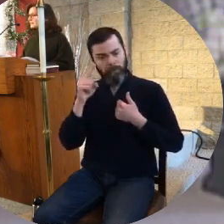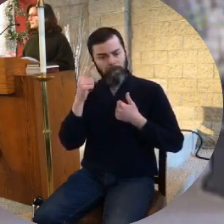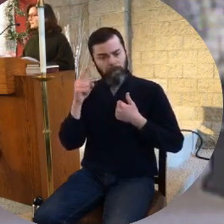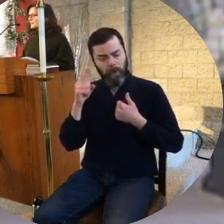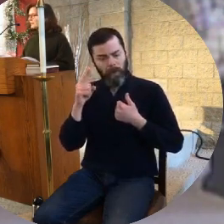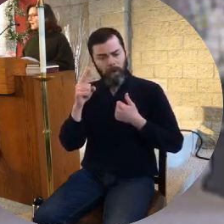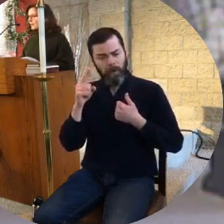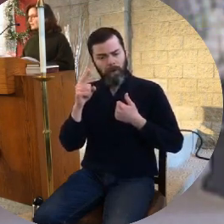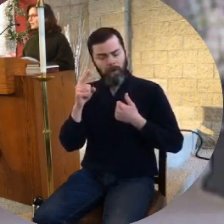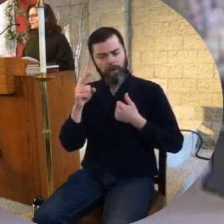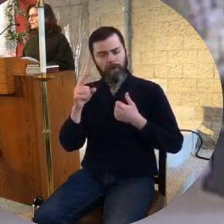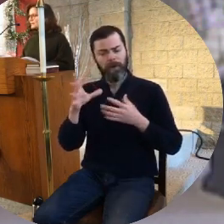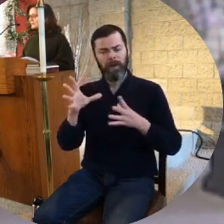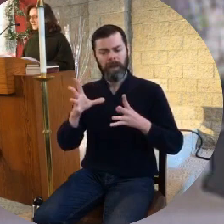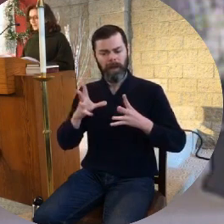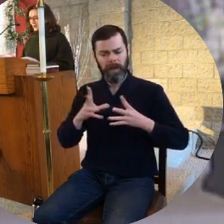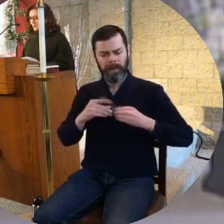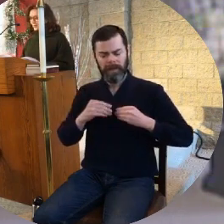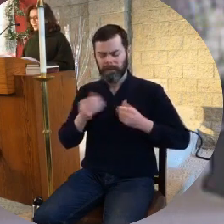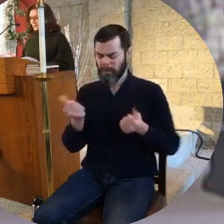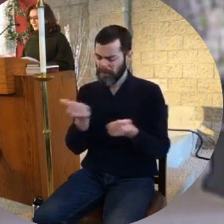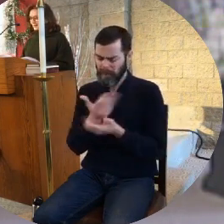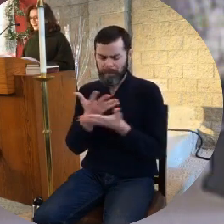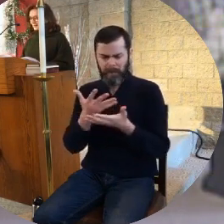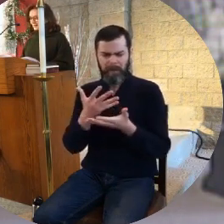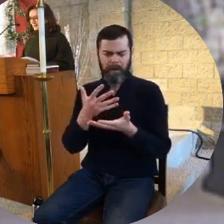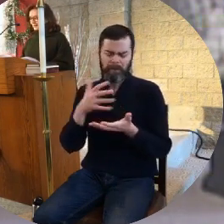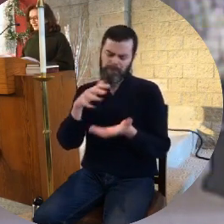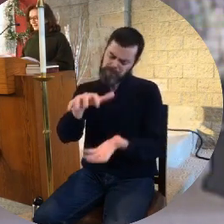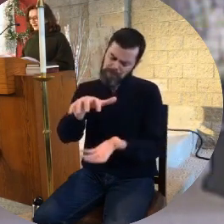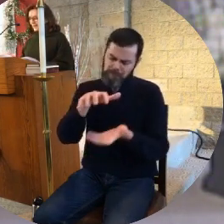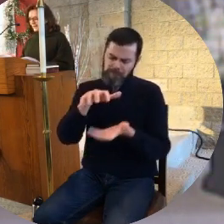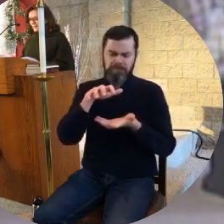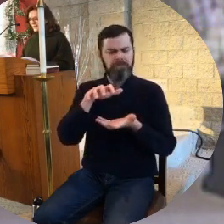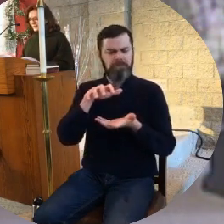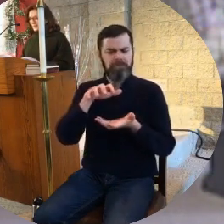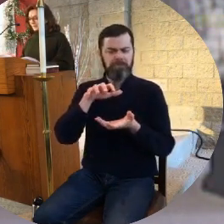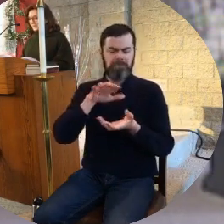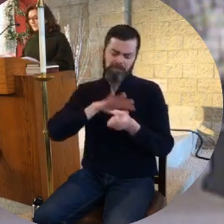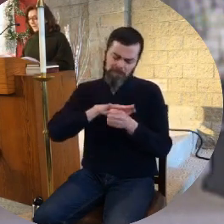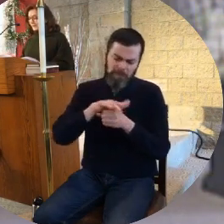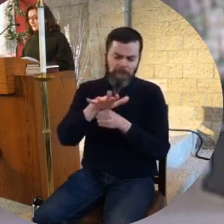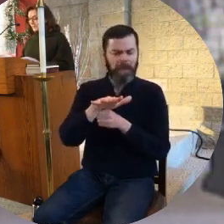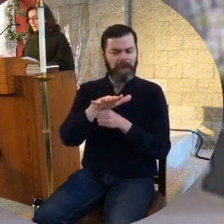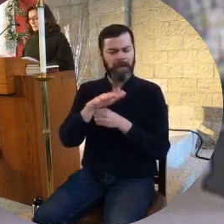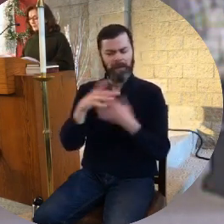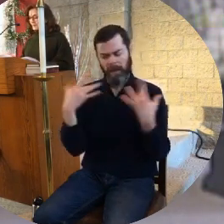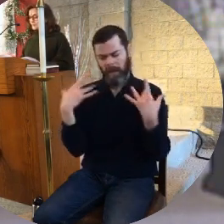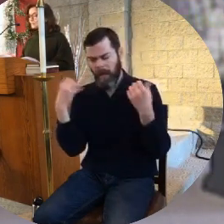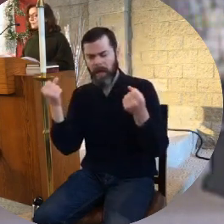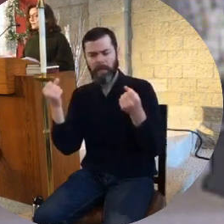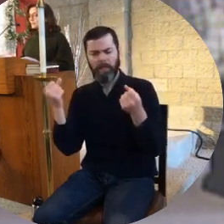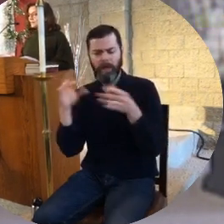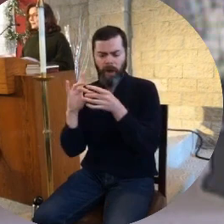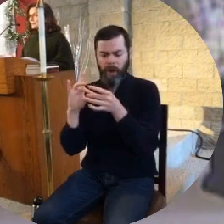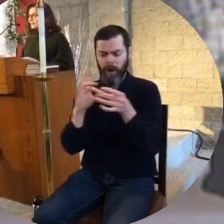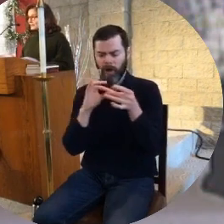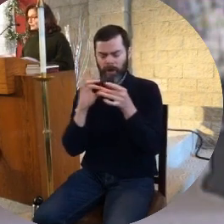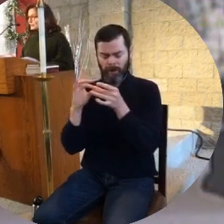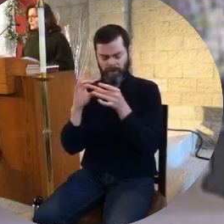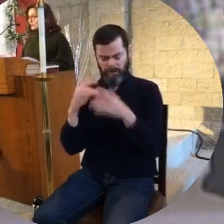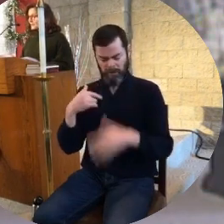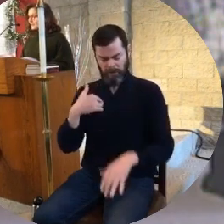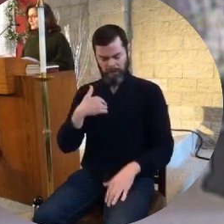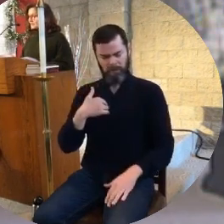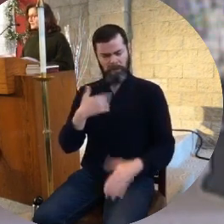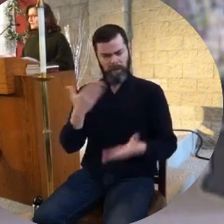abundance, health, and harmony. I am here to live the life of my dreams, and I